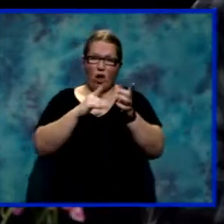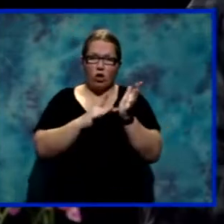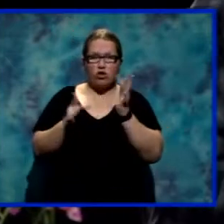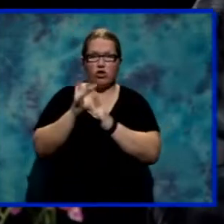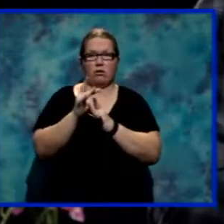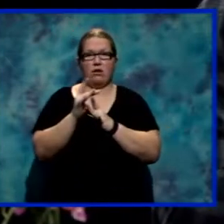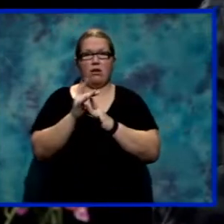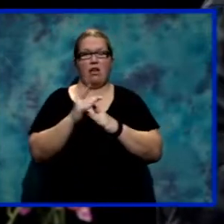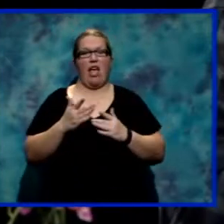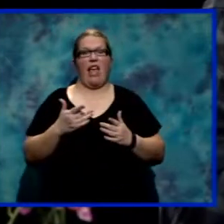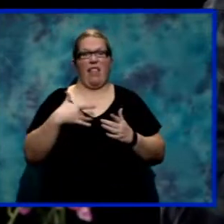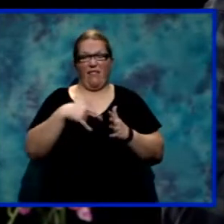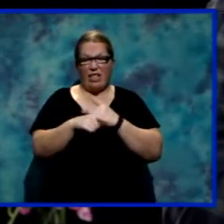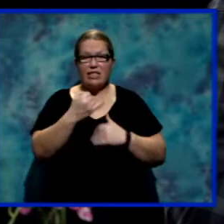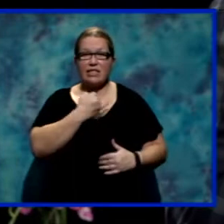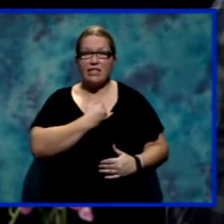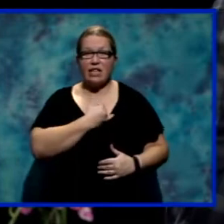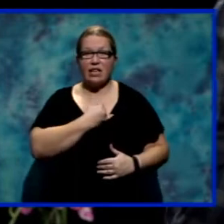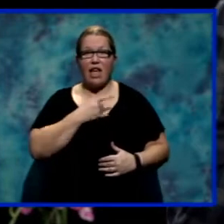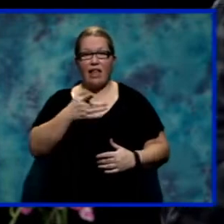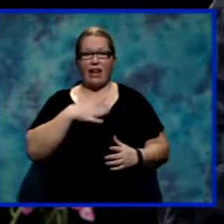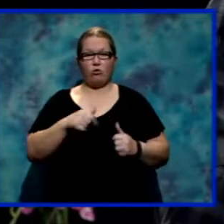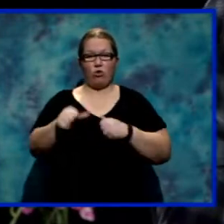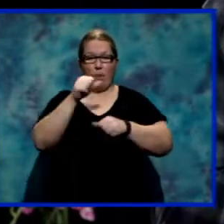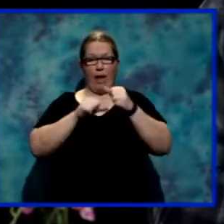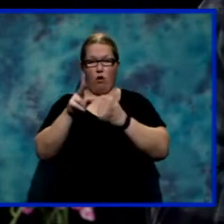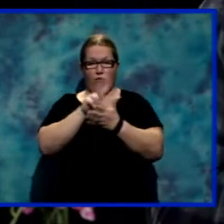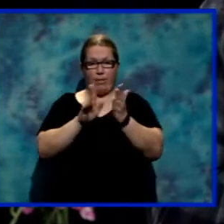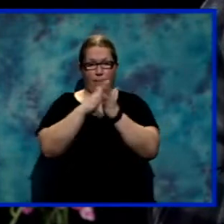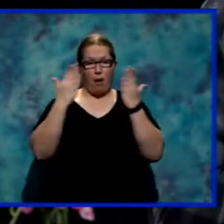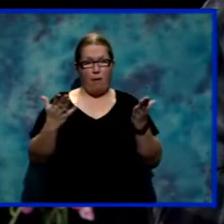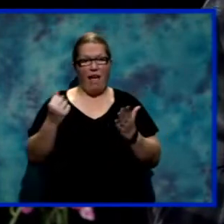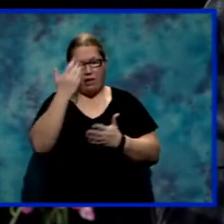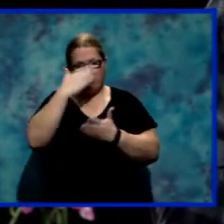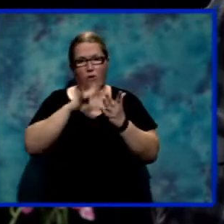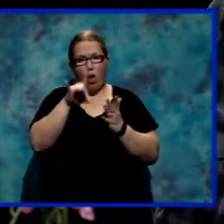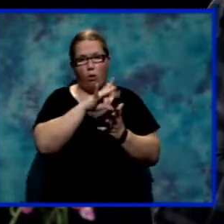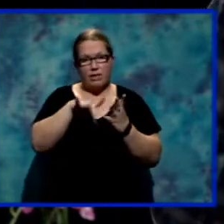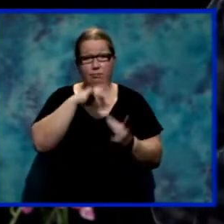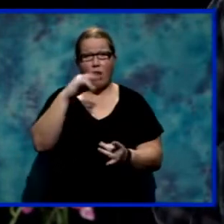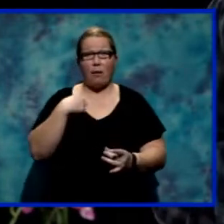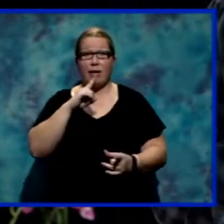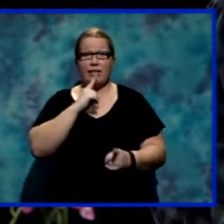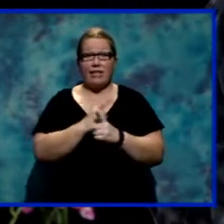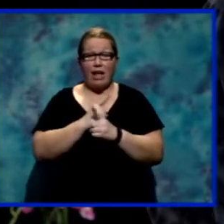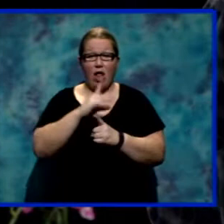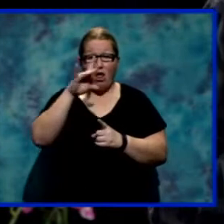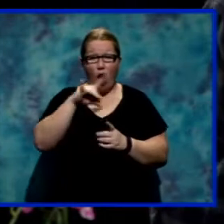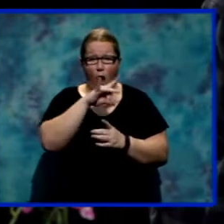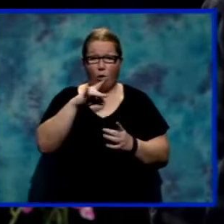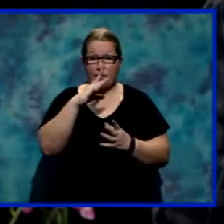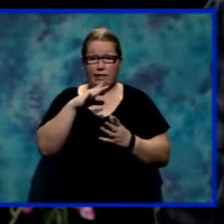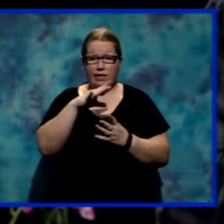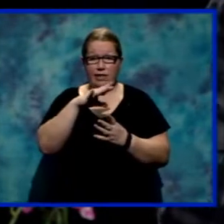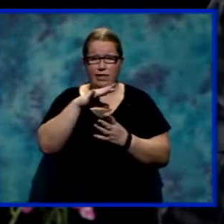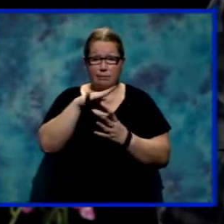in purposeful sin, they just need to go back and read the Bible and have the experience of the Holy Spirit. I'm not saying the Holy Spirit will make you sinless, but he'll take